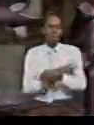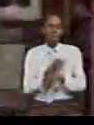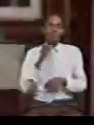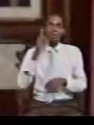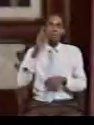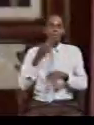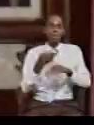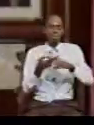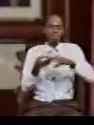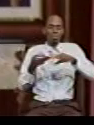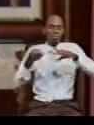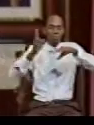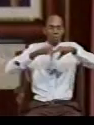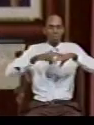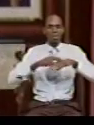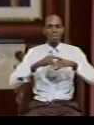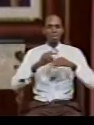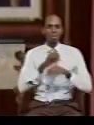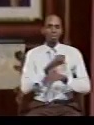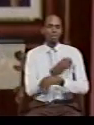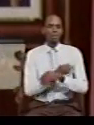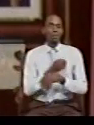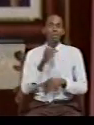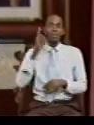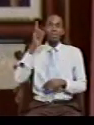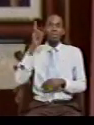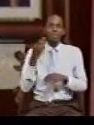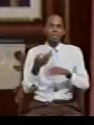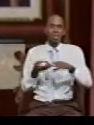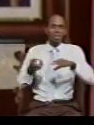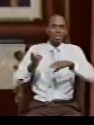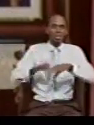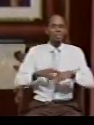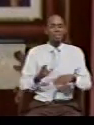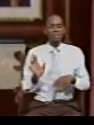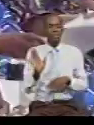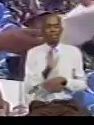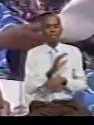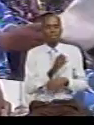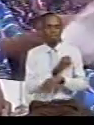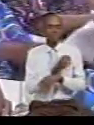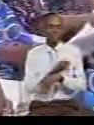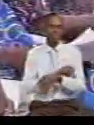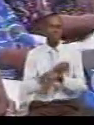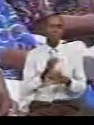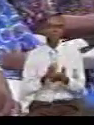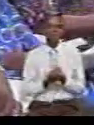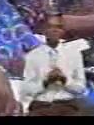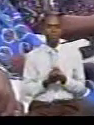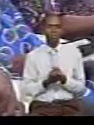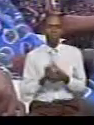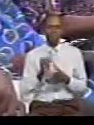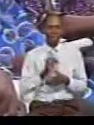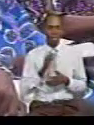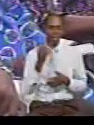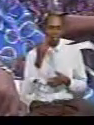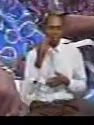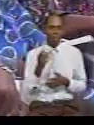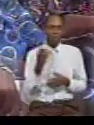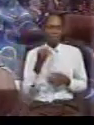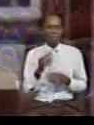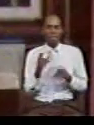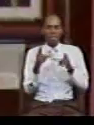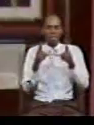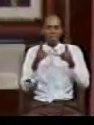increaseth strength. He increaseth strength. I see the level of your